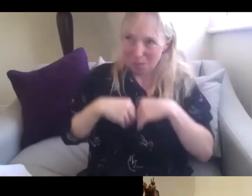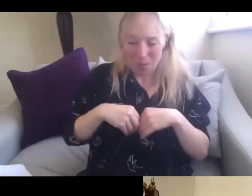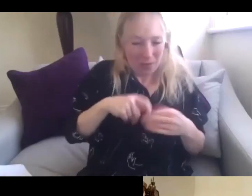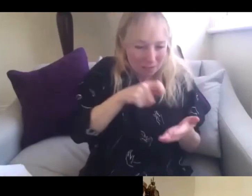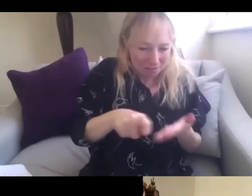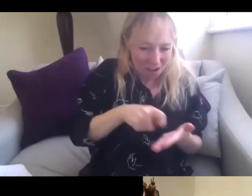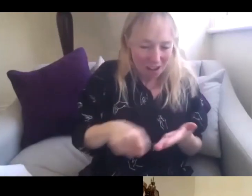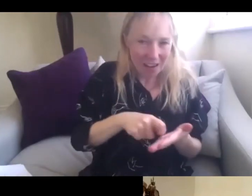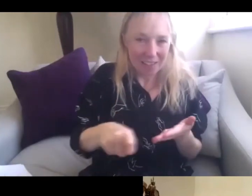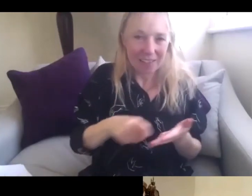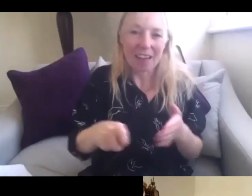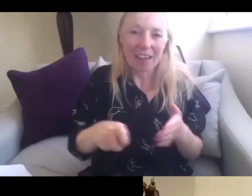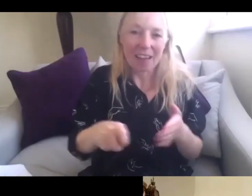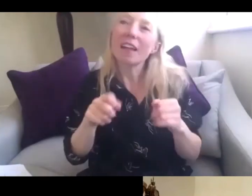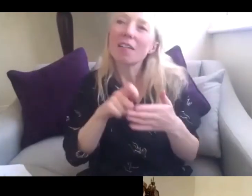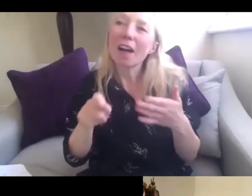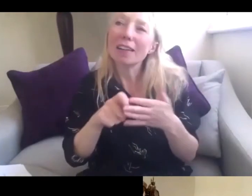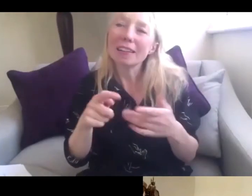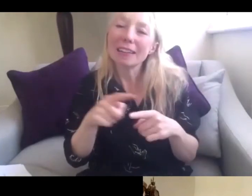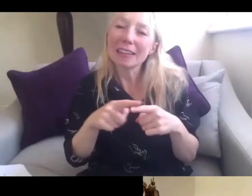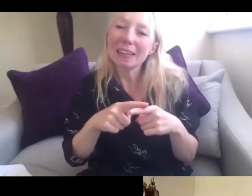in English about 3 years ago.